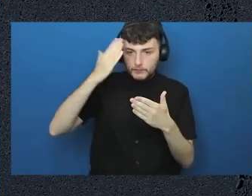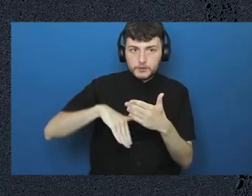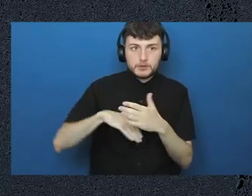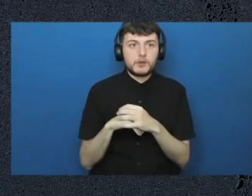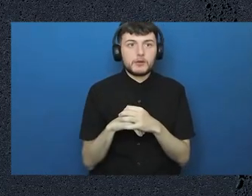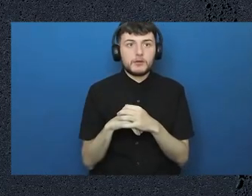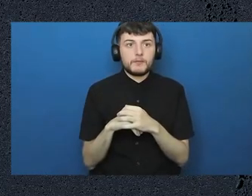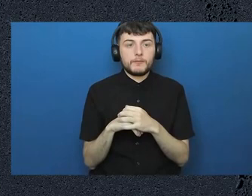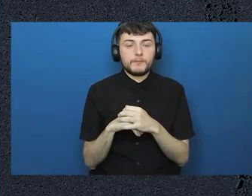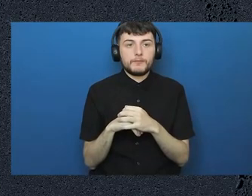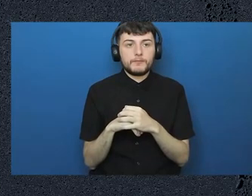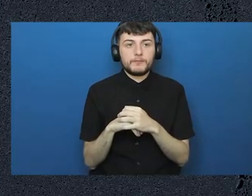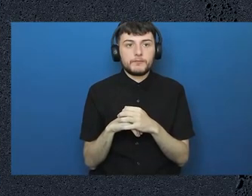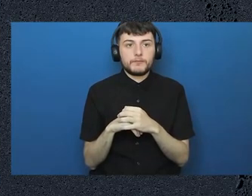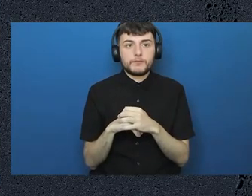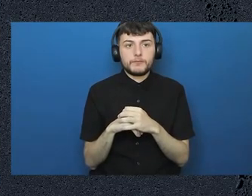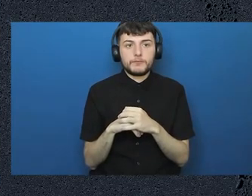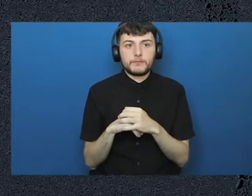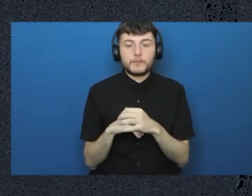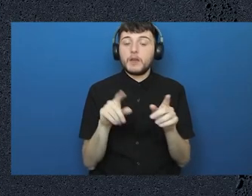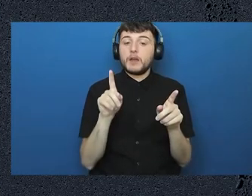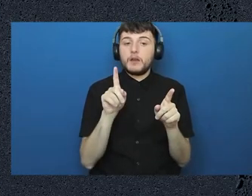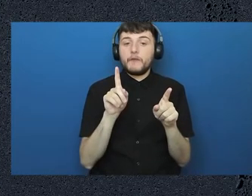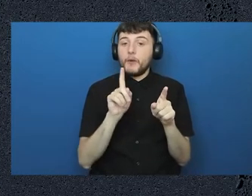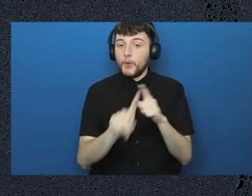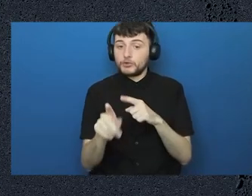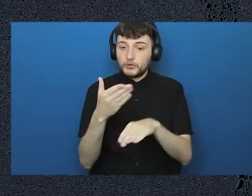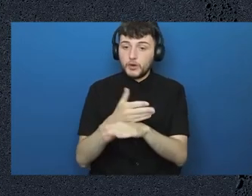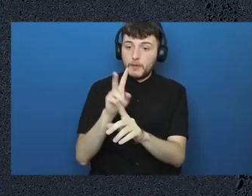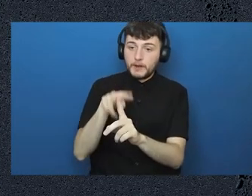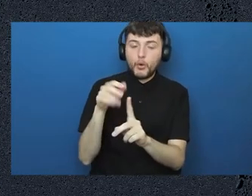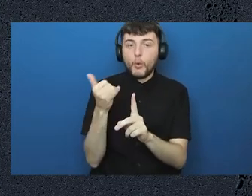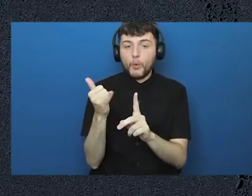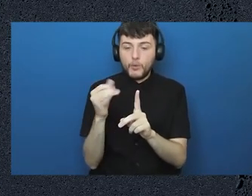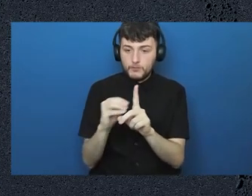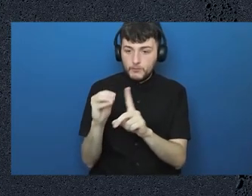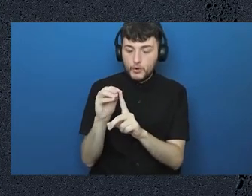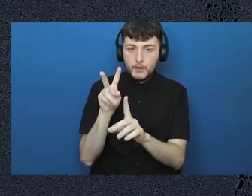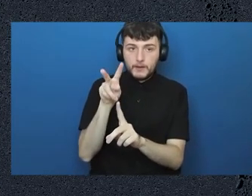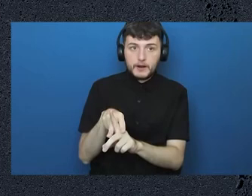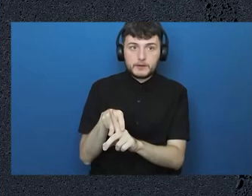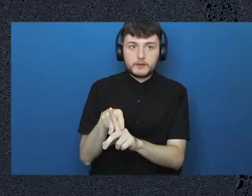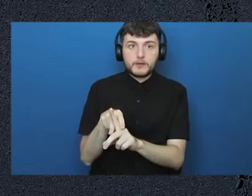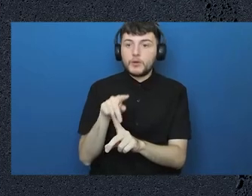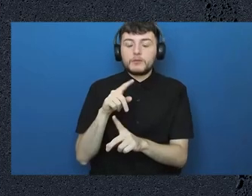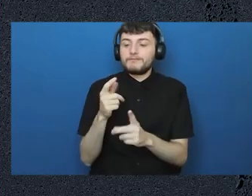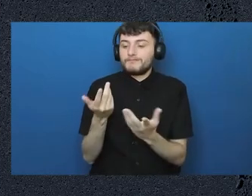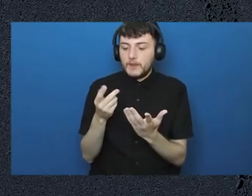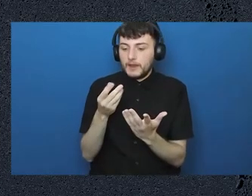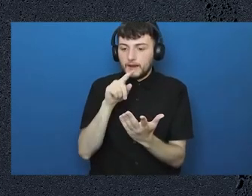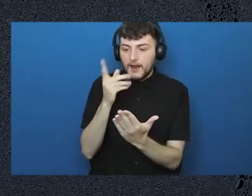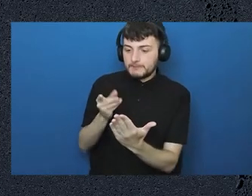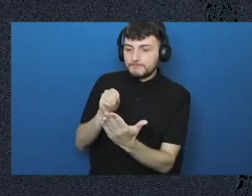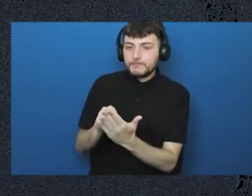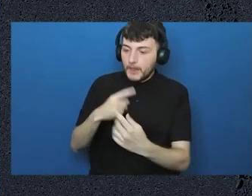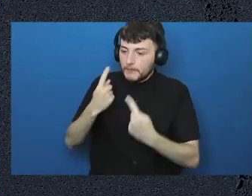in most job applications or promotion applications to state what your life has been like. And this is not a gendered